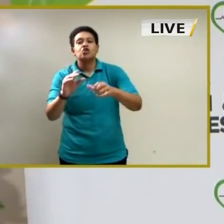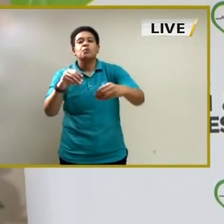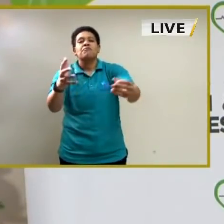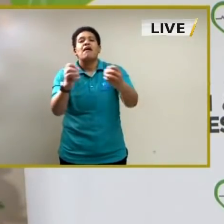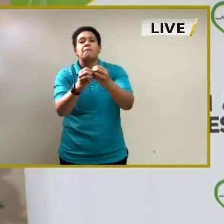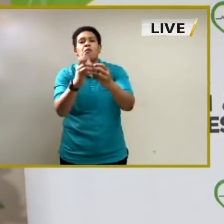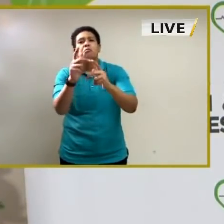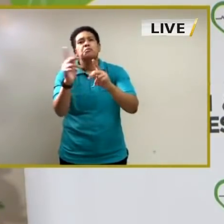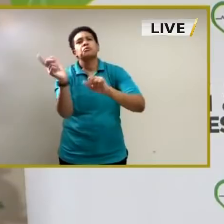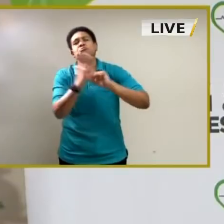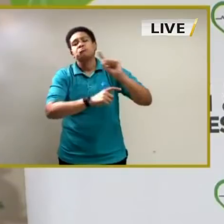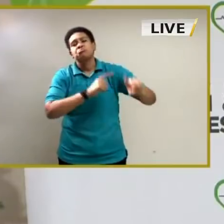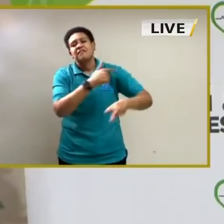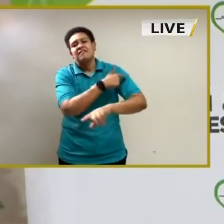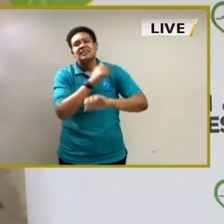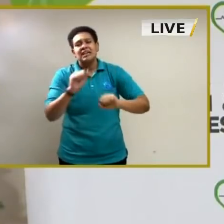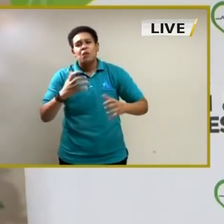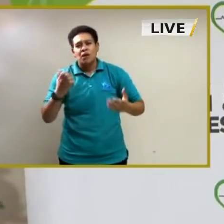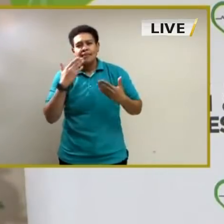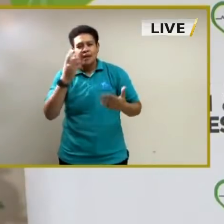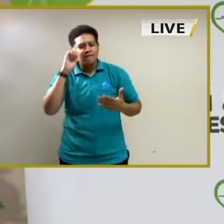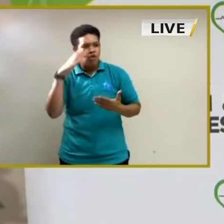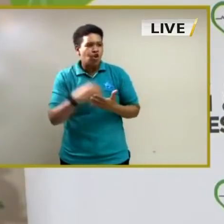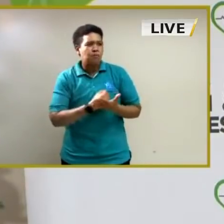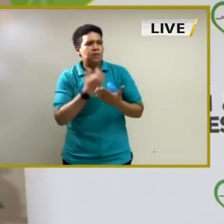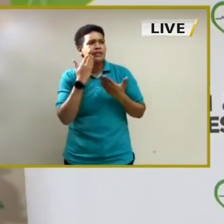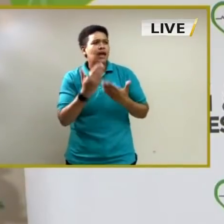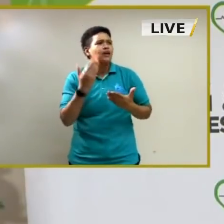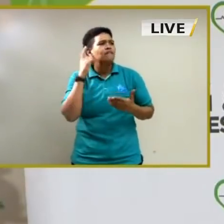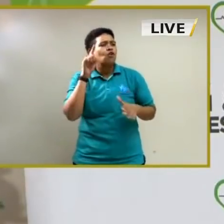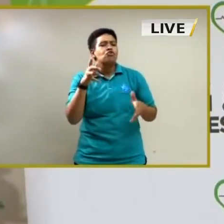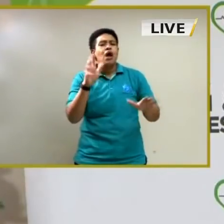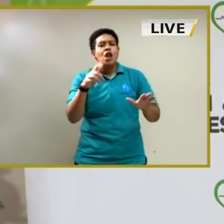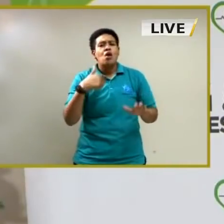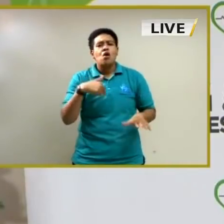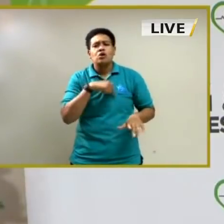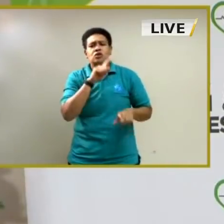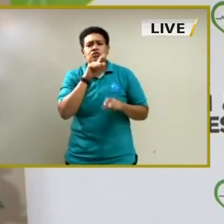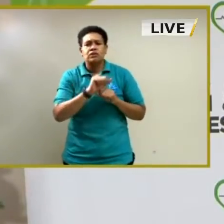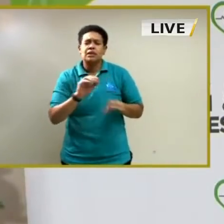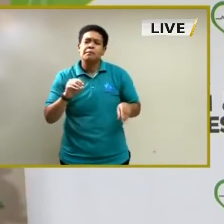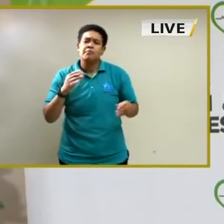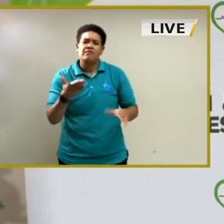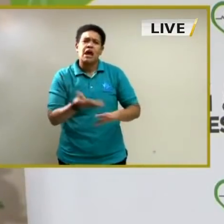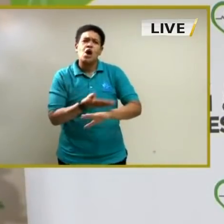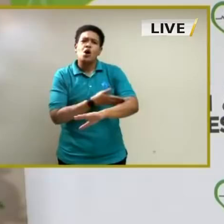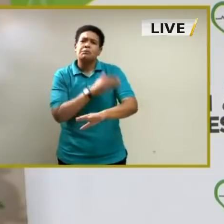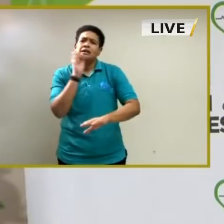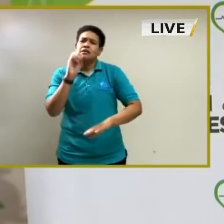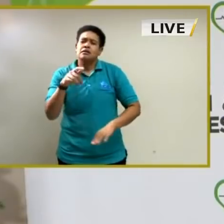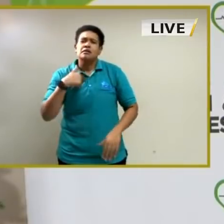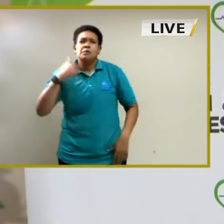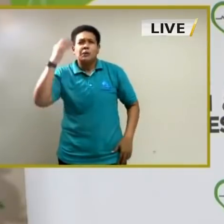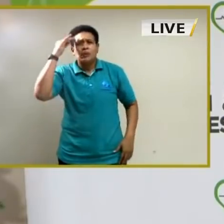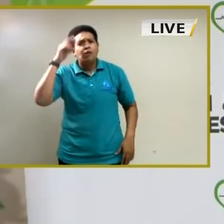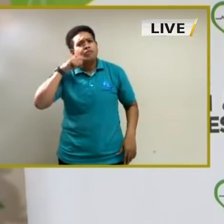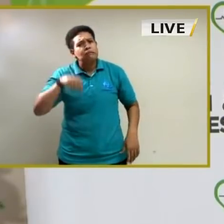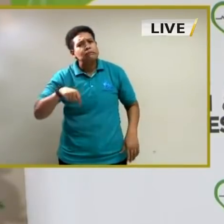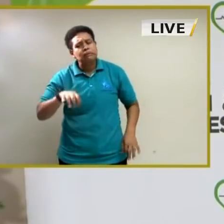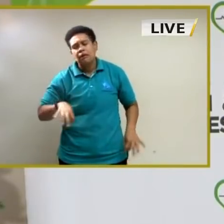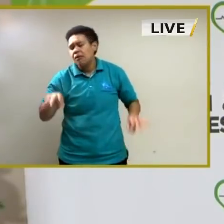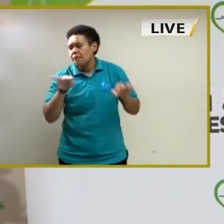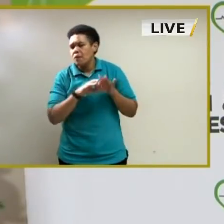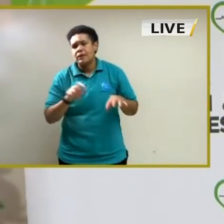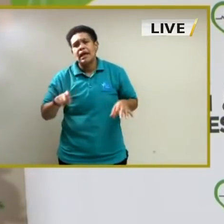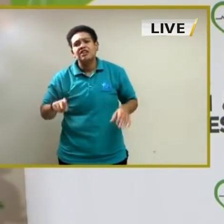I want to thank you for the opportunity. Thank you for allowing us to provide this update. We thought it was necessary,